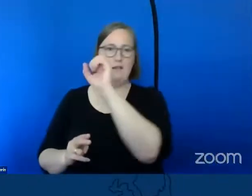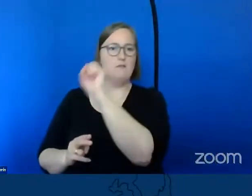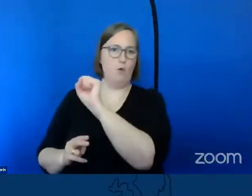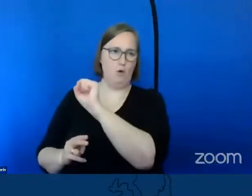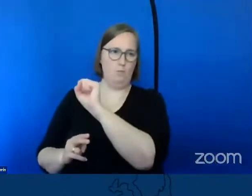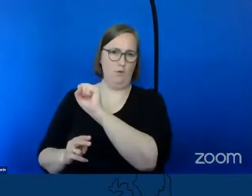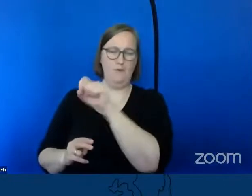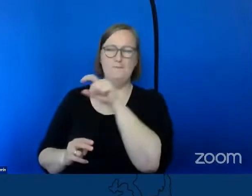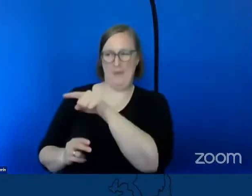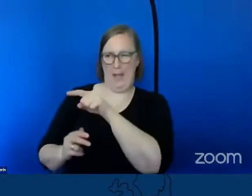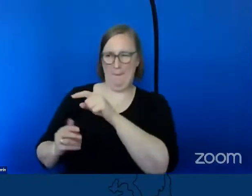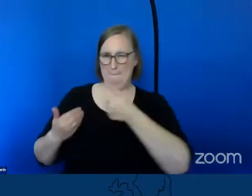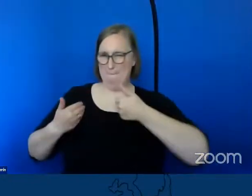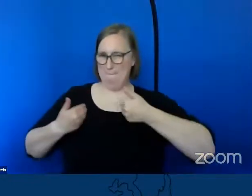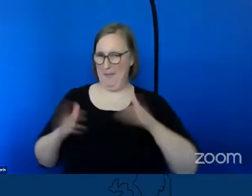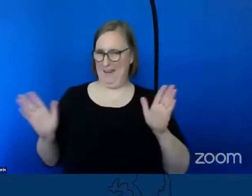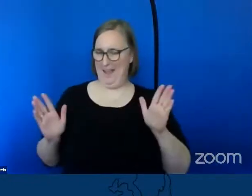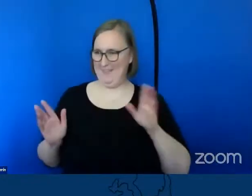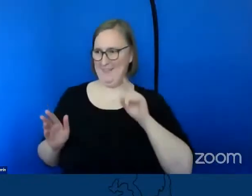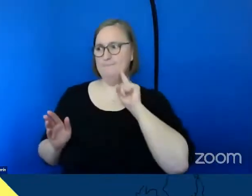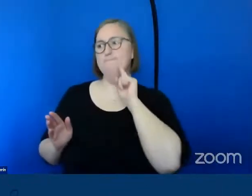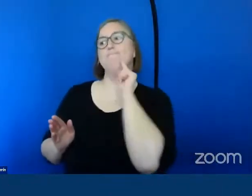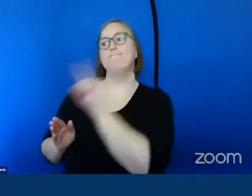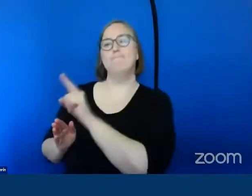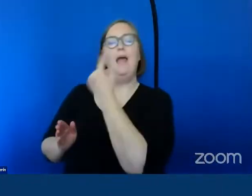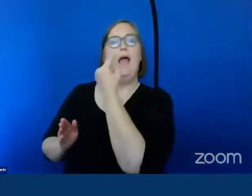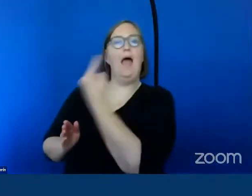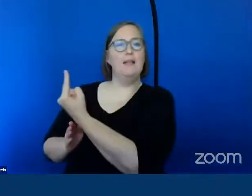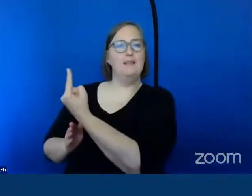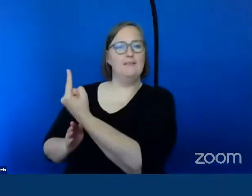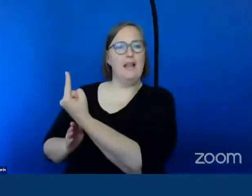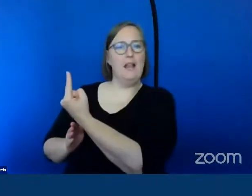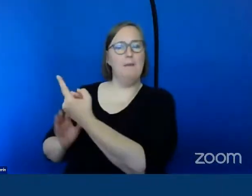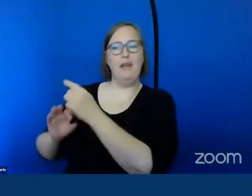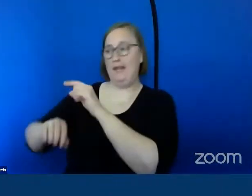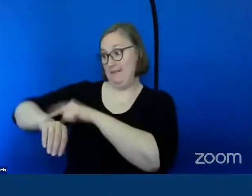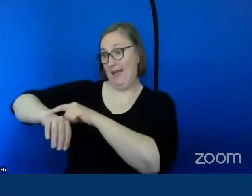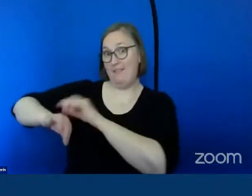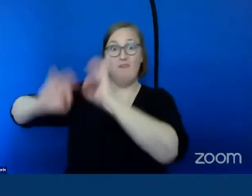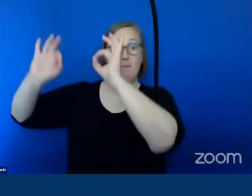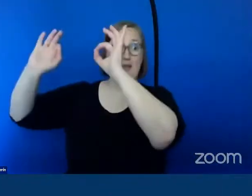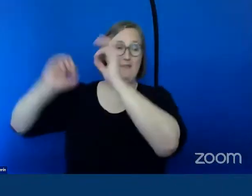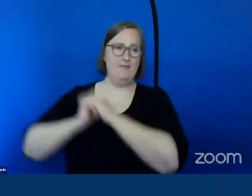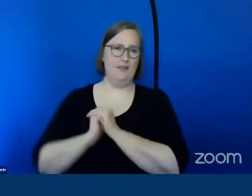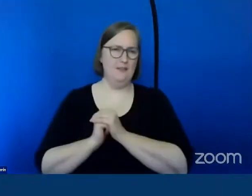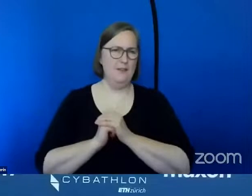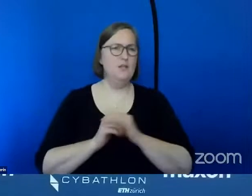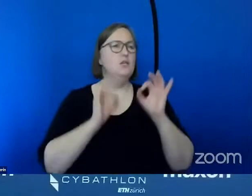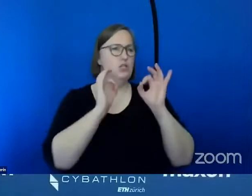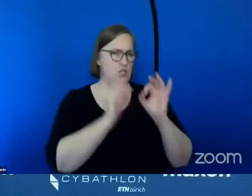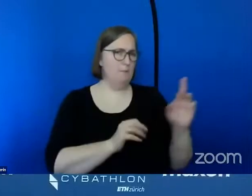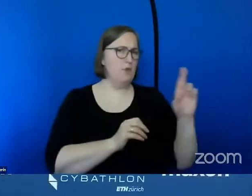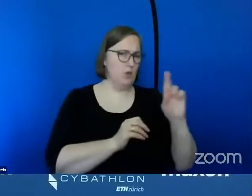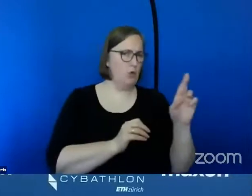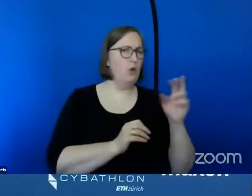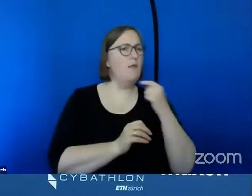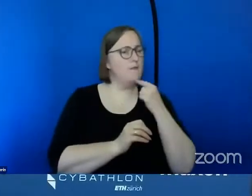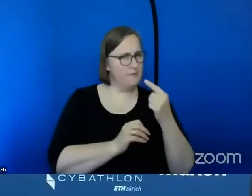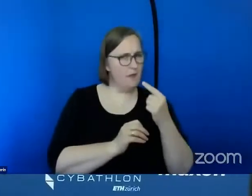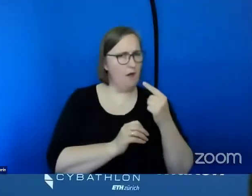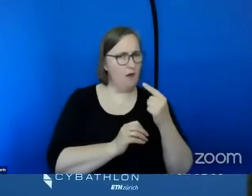that there are others out there who have their speed. They just need to make sure that they don't pick up a task